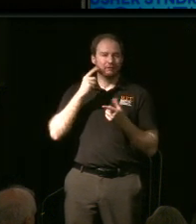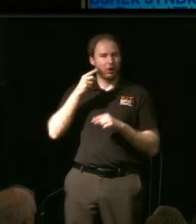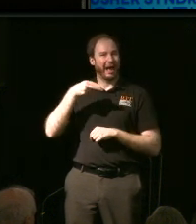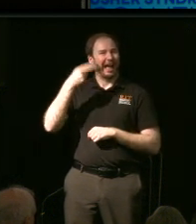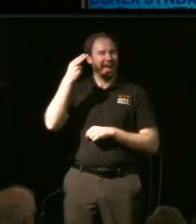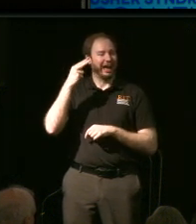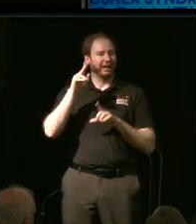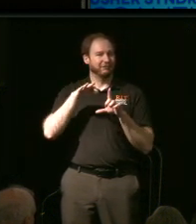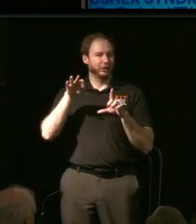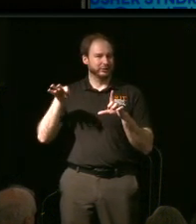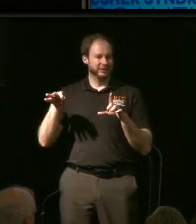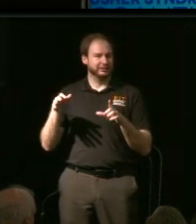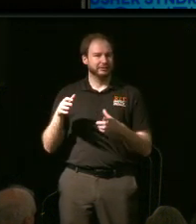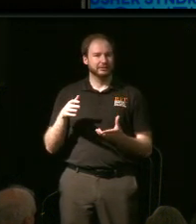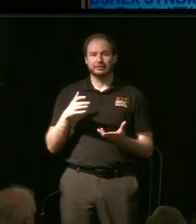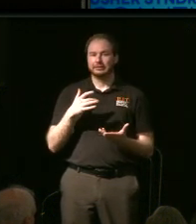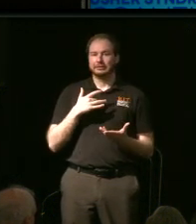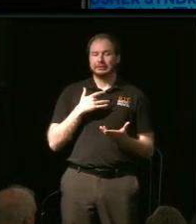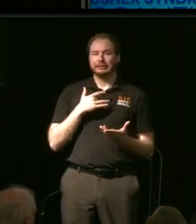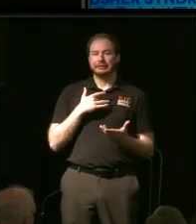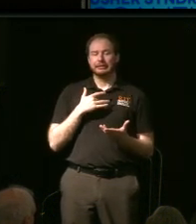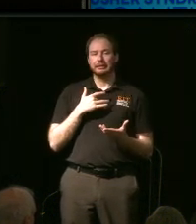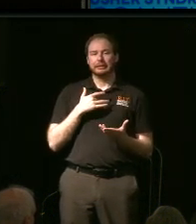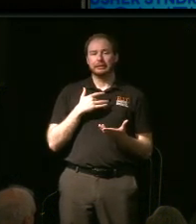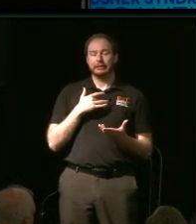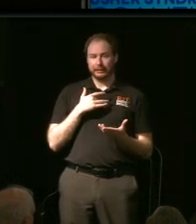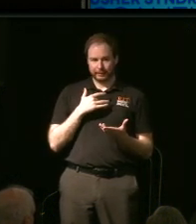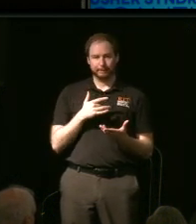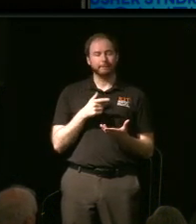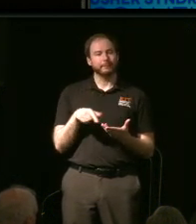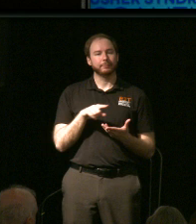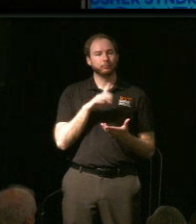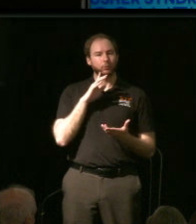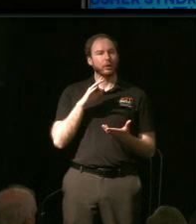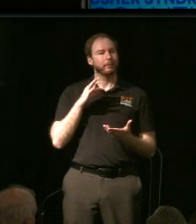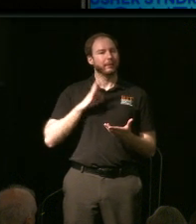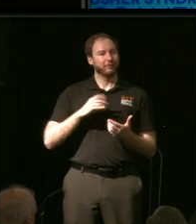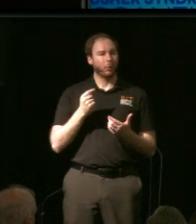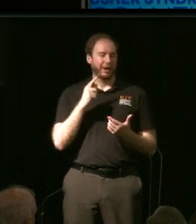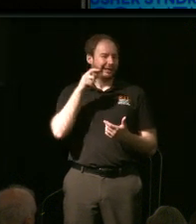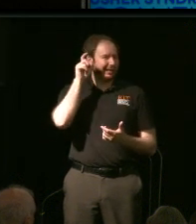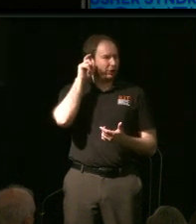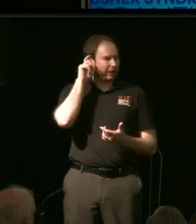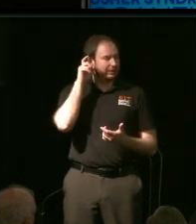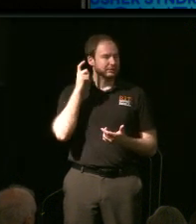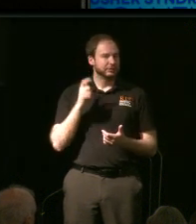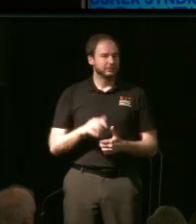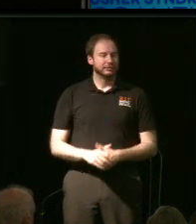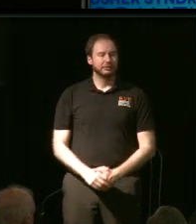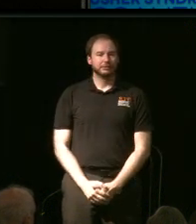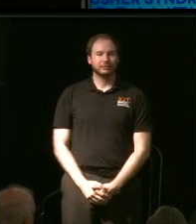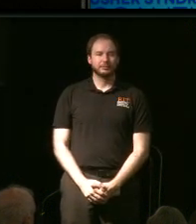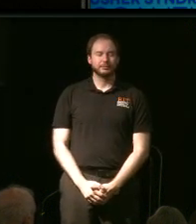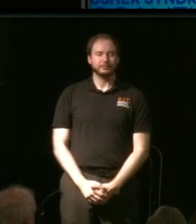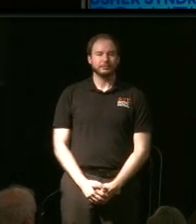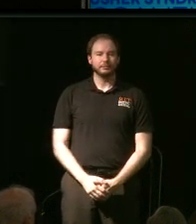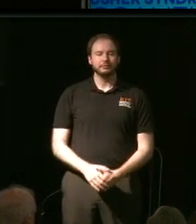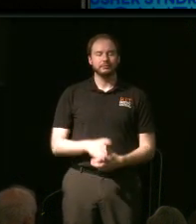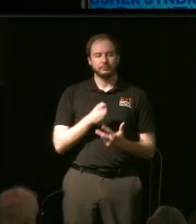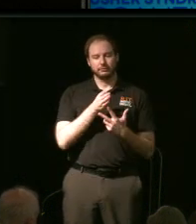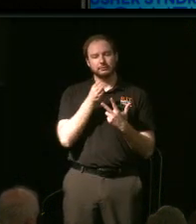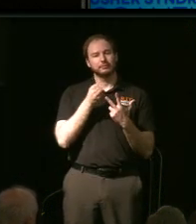frequencies. Most of these individuals also benefit from hearing aids. And individuals with